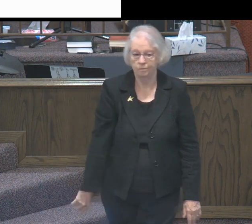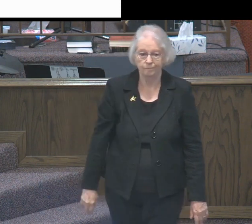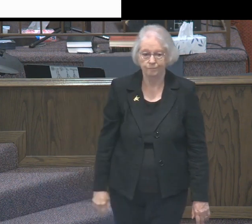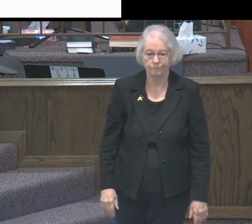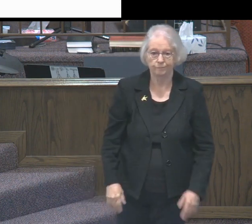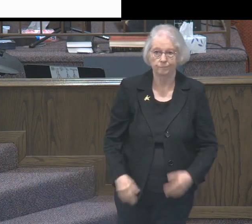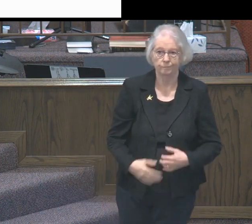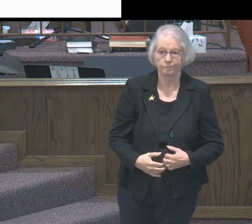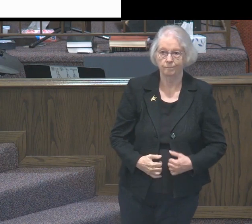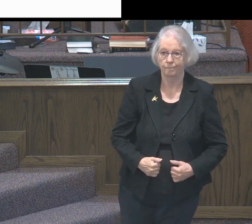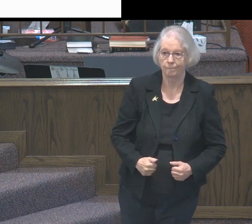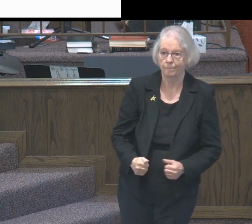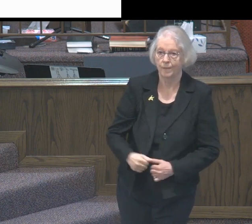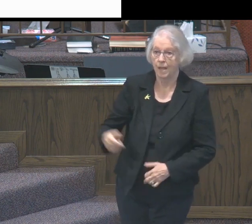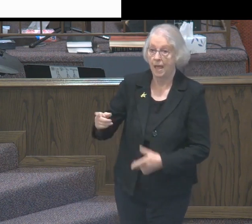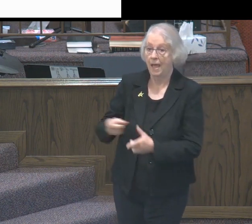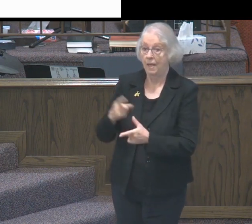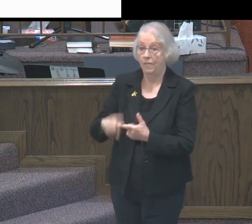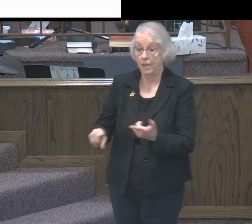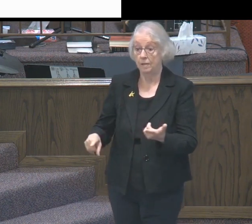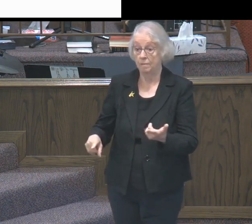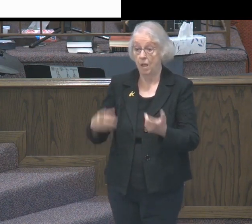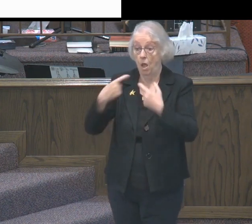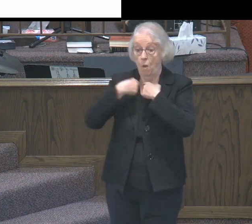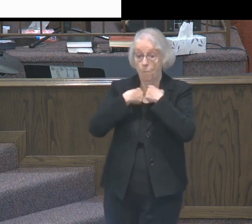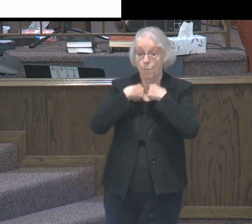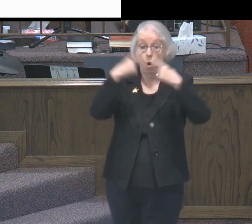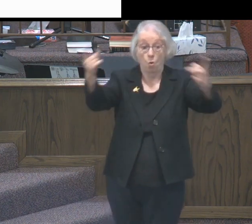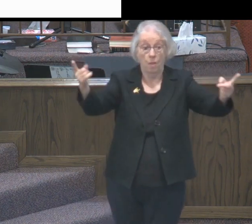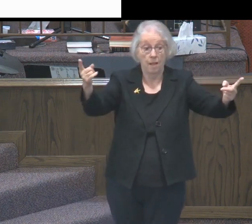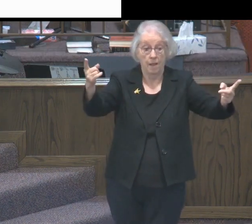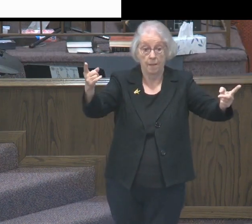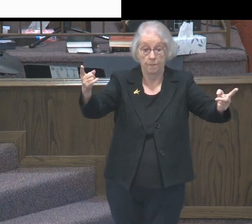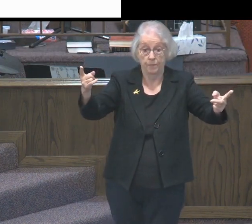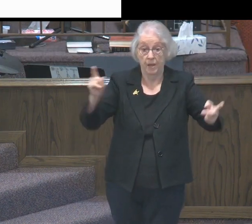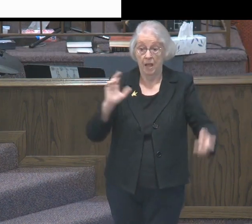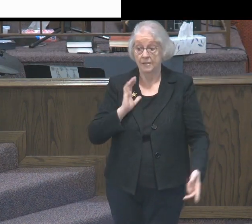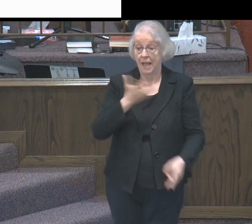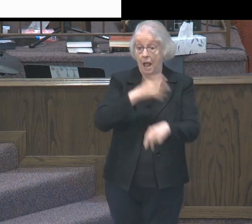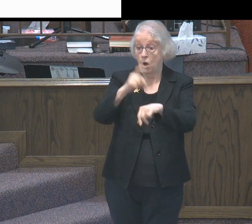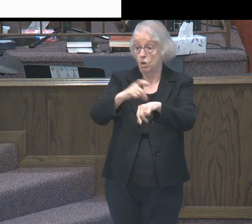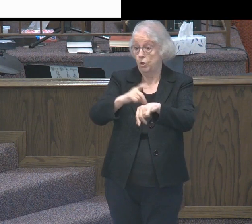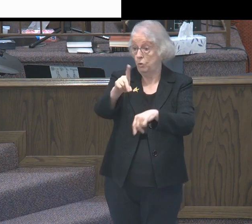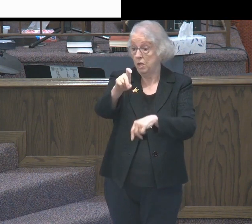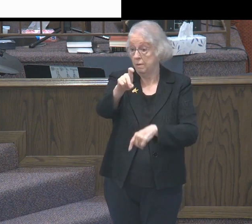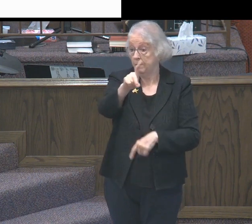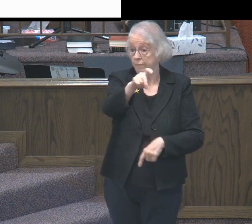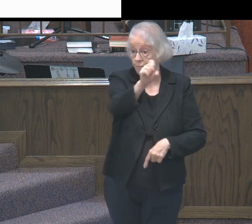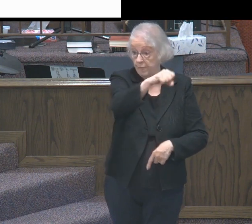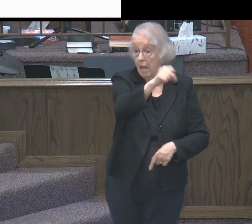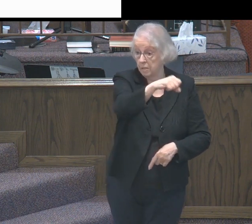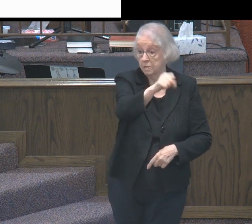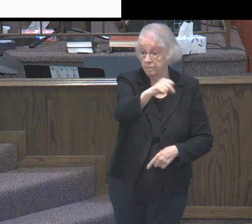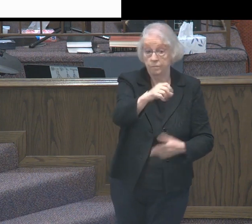the Jew first and also for the Greek. I am not ashamed to talk about the God who saved